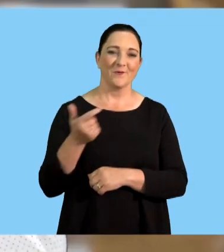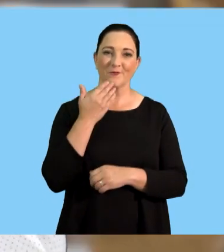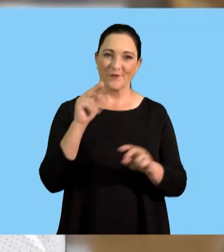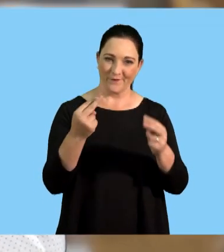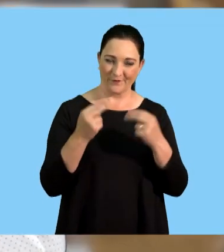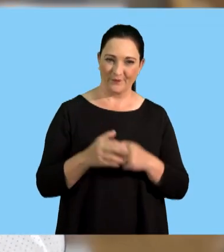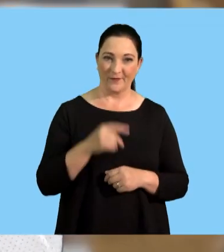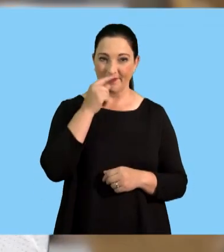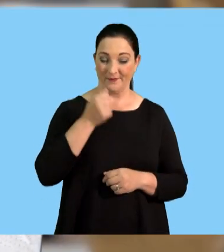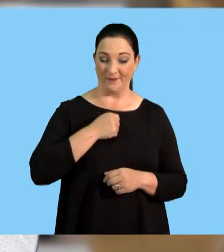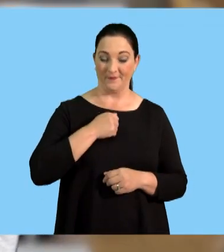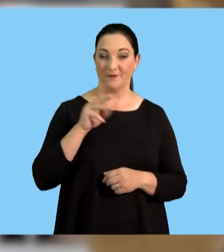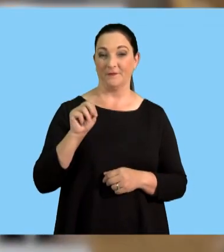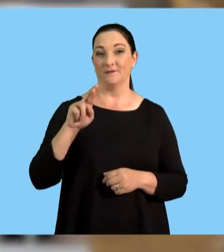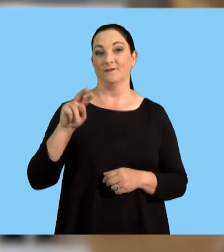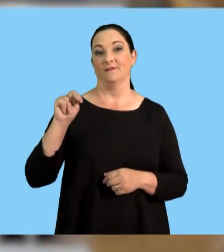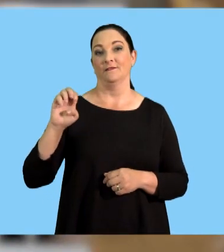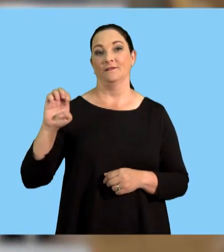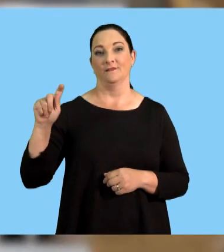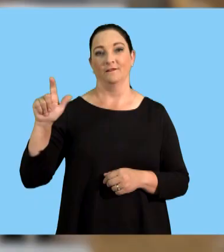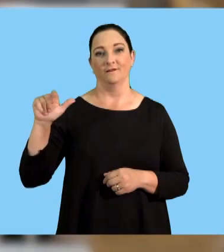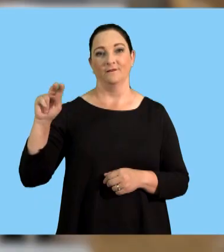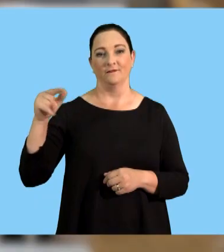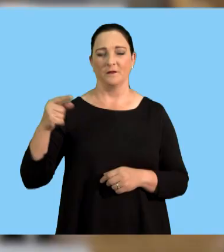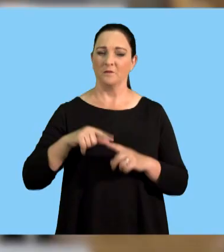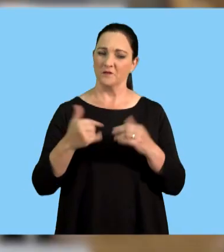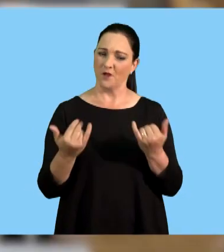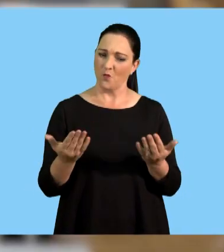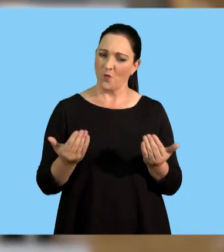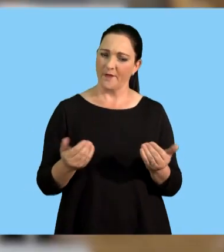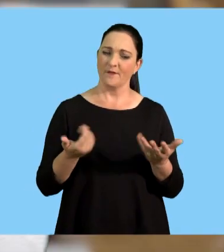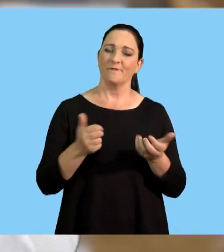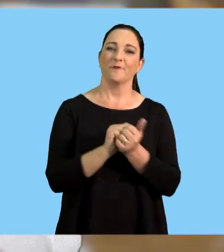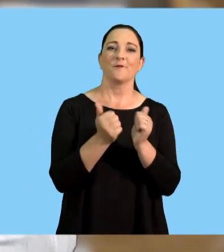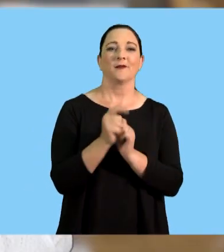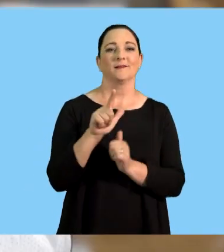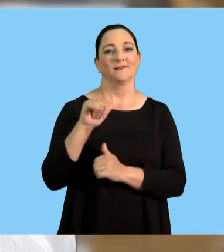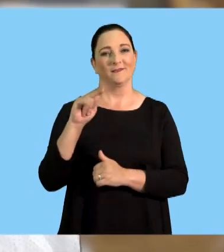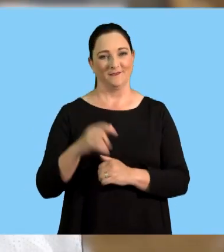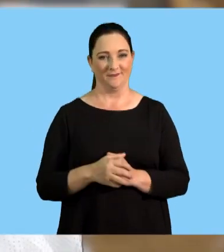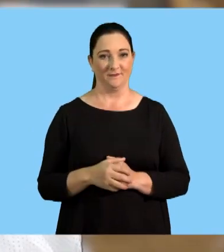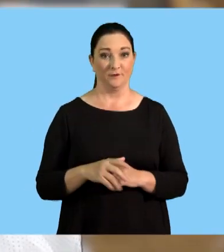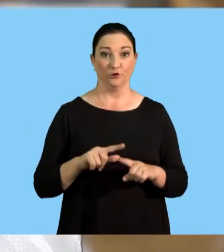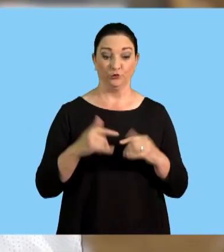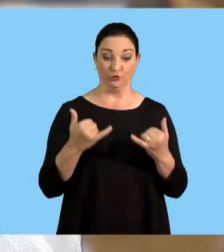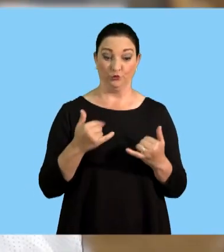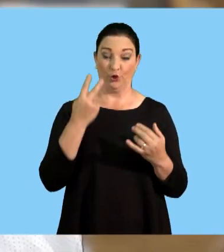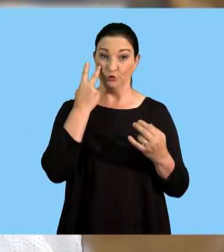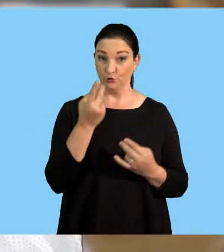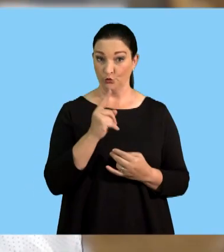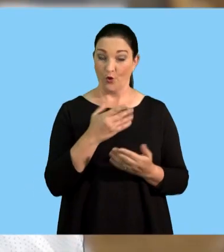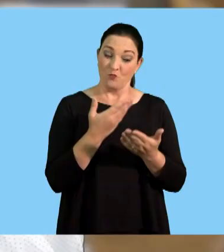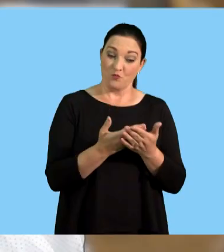to all our viewers out there. My name is Heinrich Neetling and welcome to Mathematical Literacy. Today we're going to look at